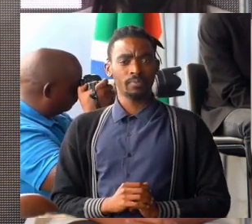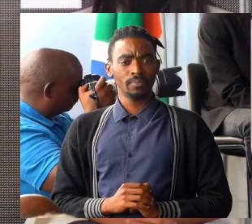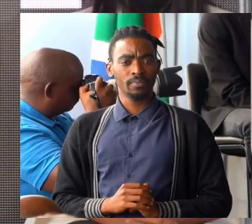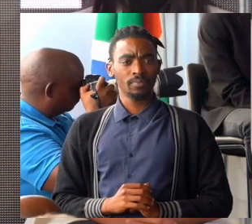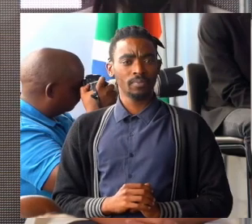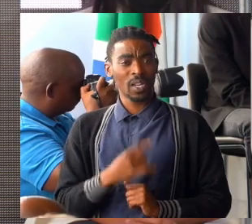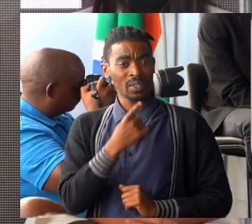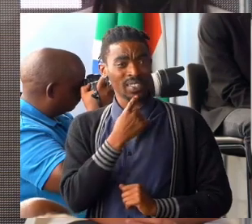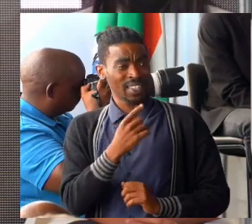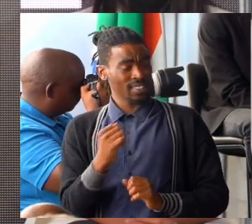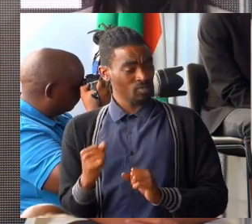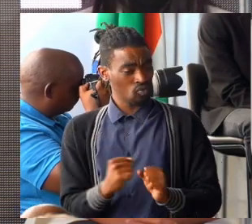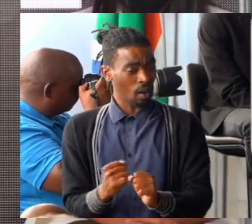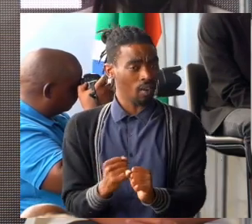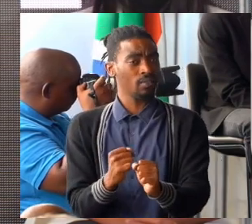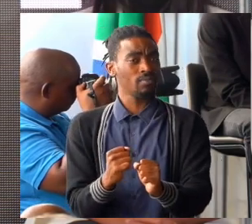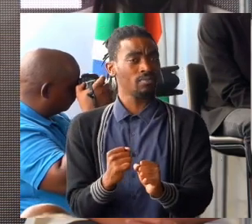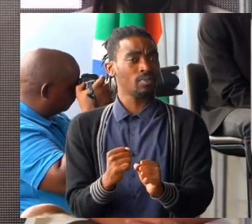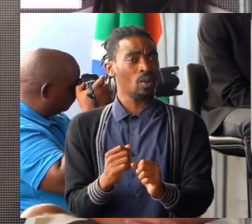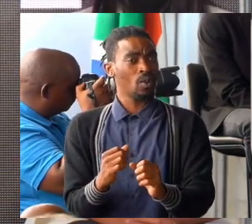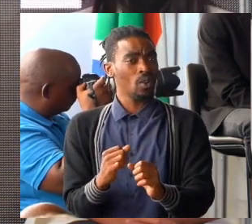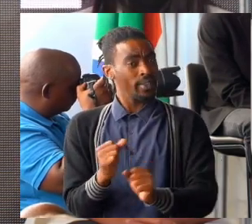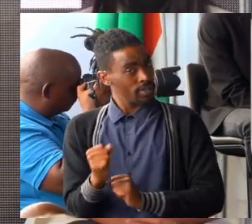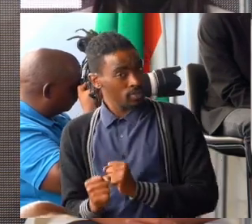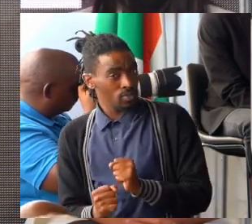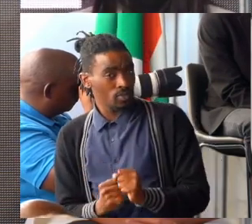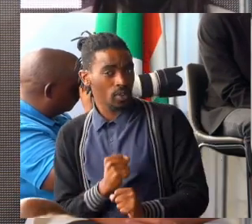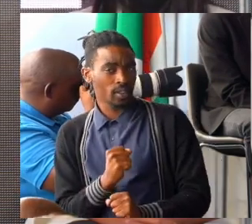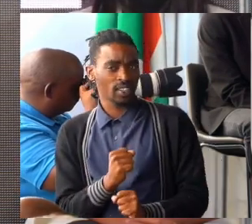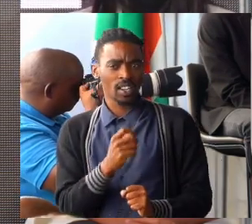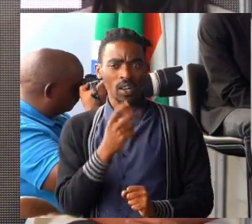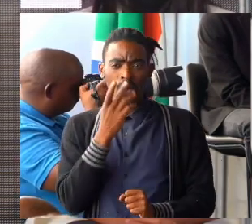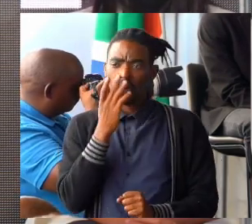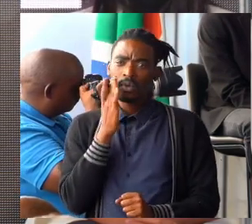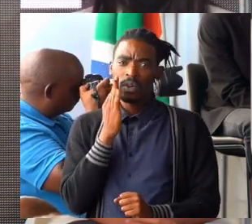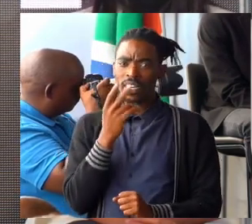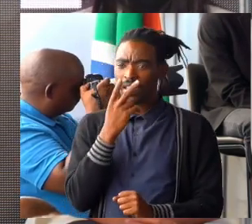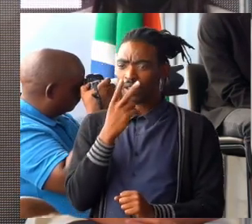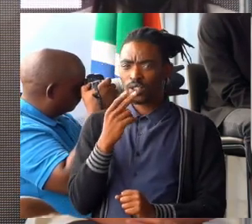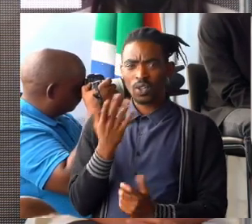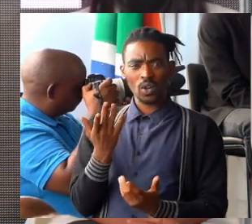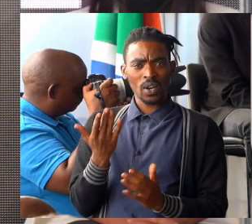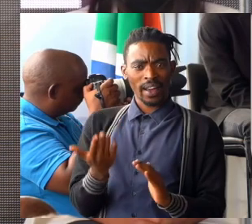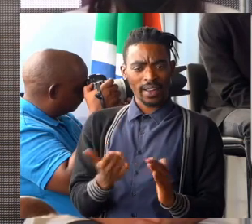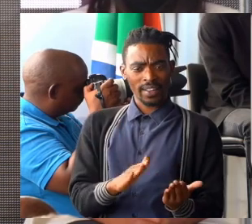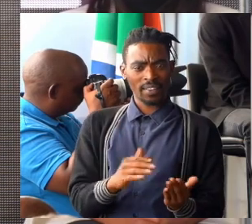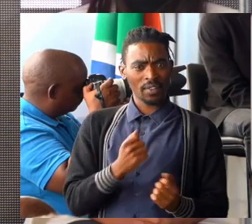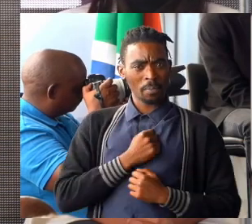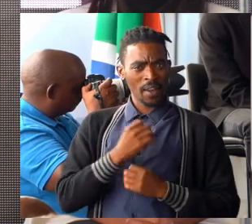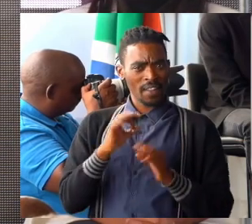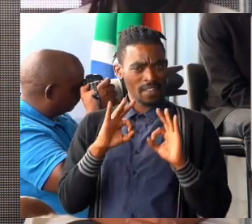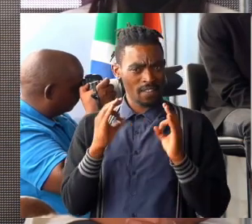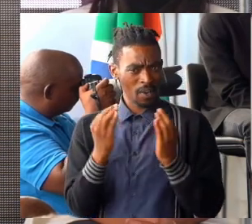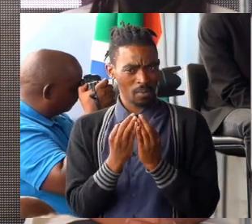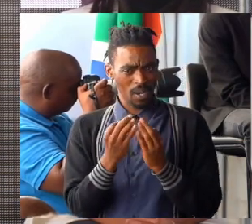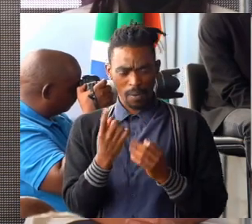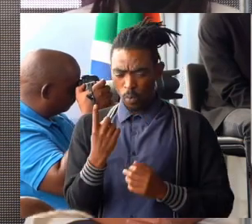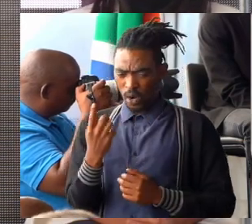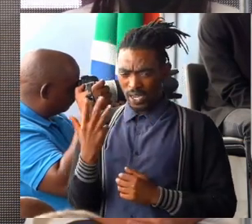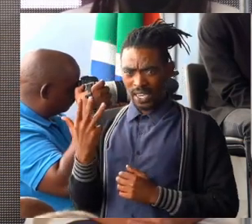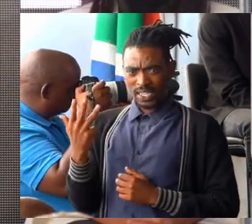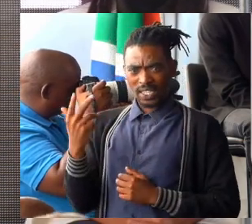Speaking of struggle, the first time I witnessed a death in my family was in